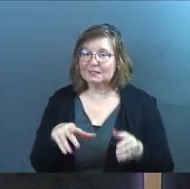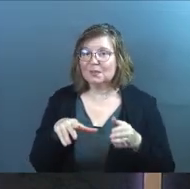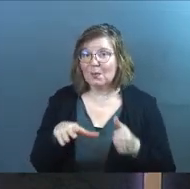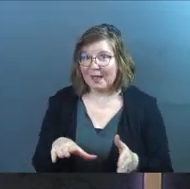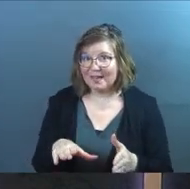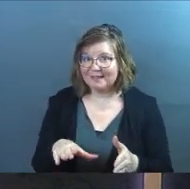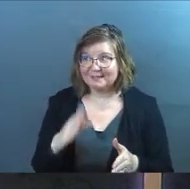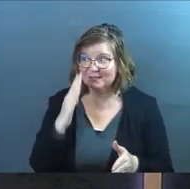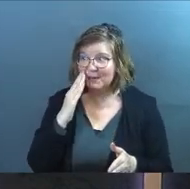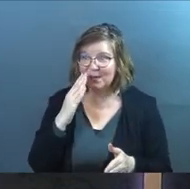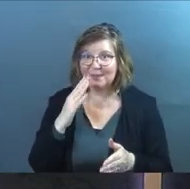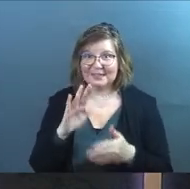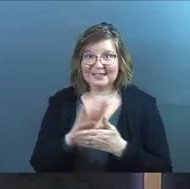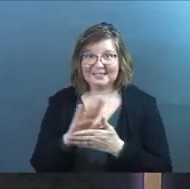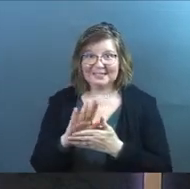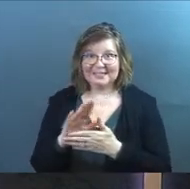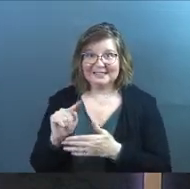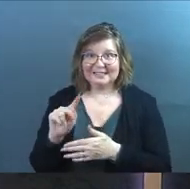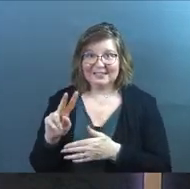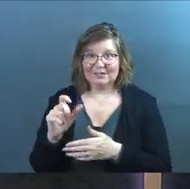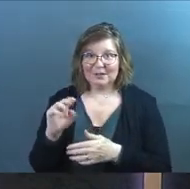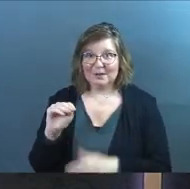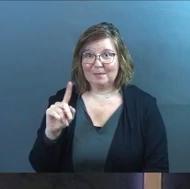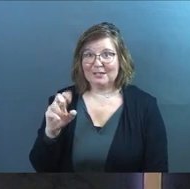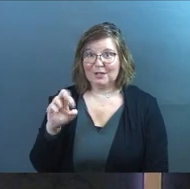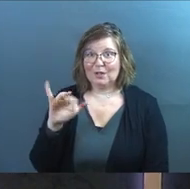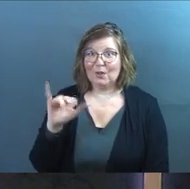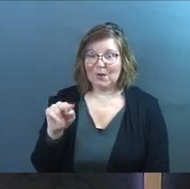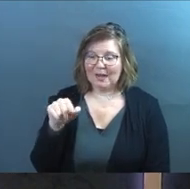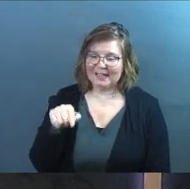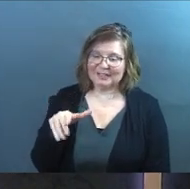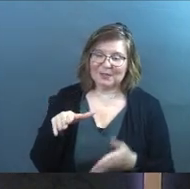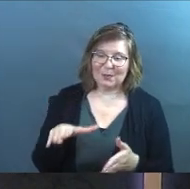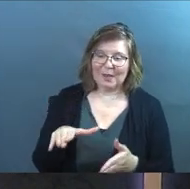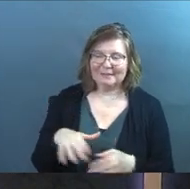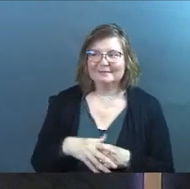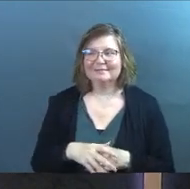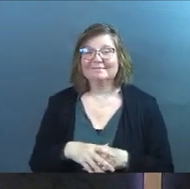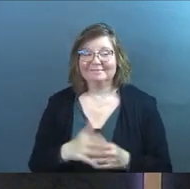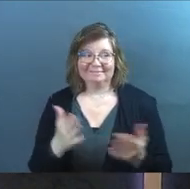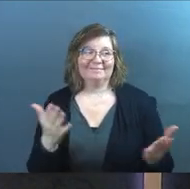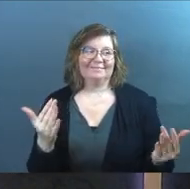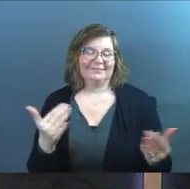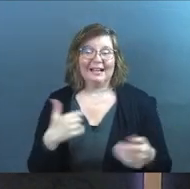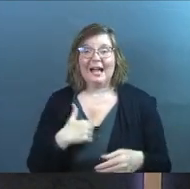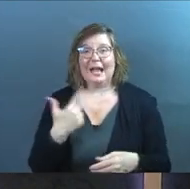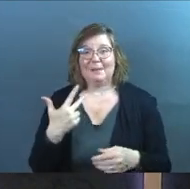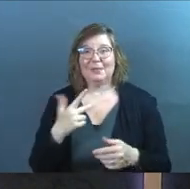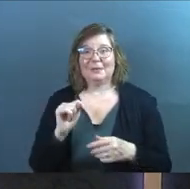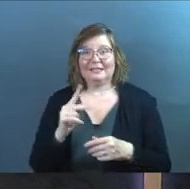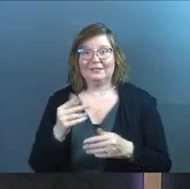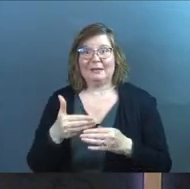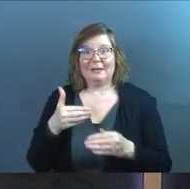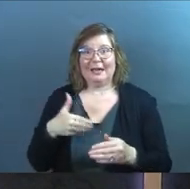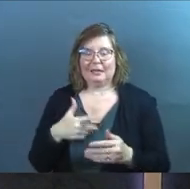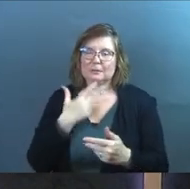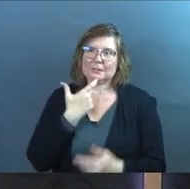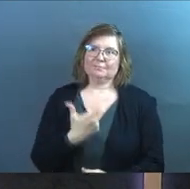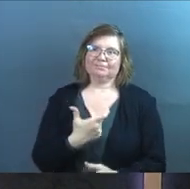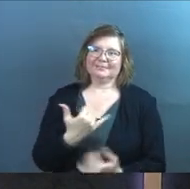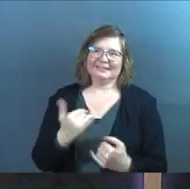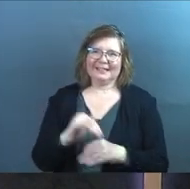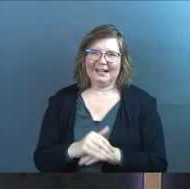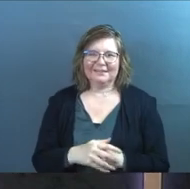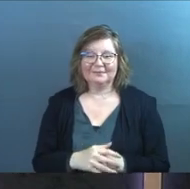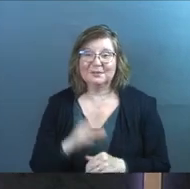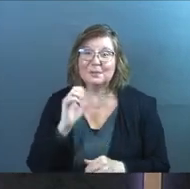way, right? Any Mandalorian fans out there, come on. I'm like 3 episodes behind, and so I'm binging it tonight. You're like, yo,